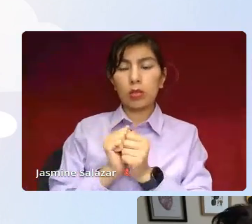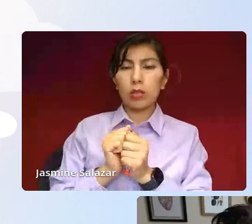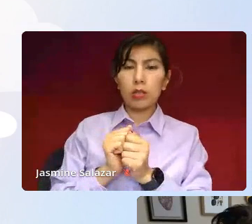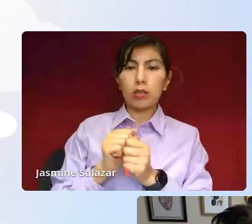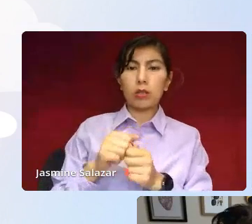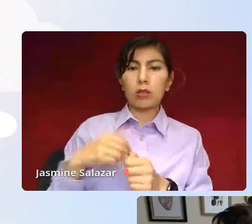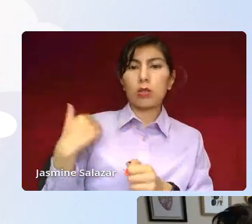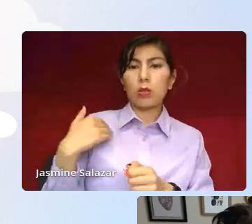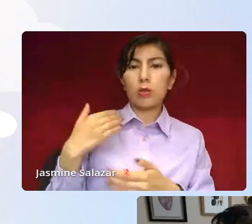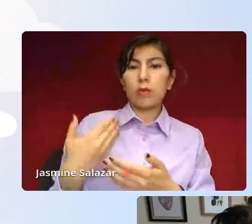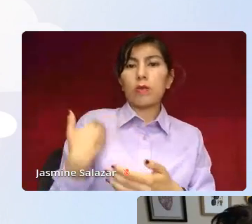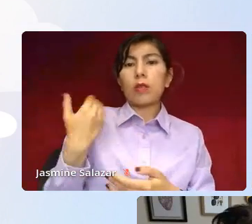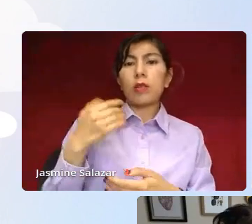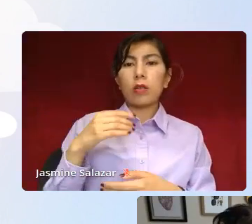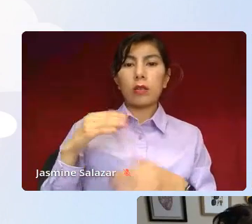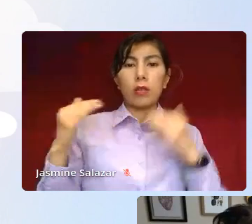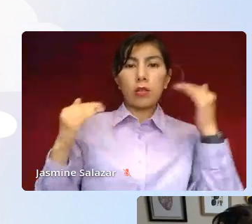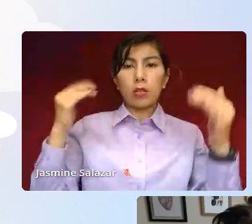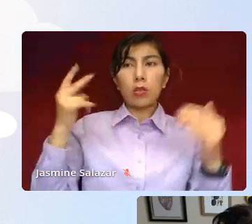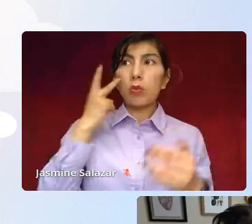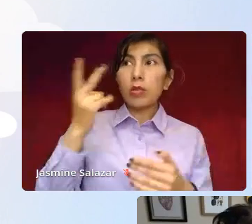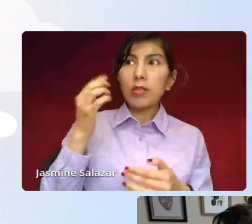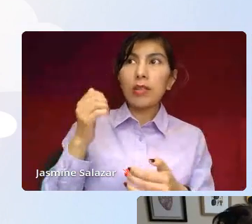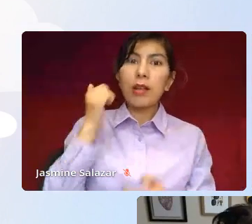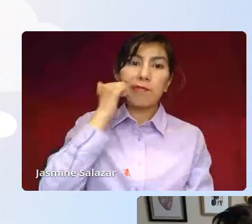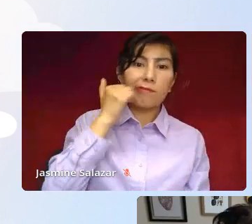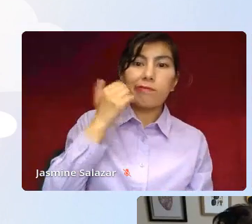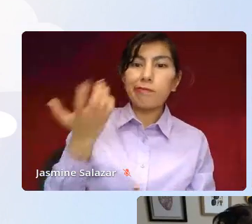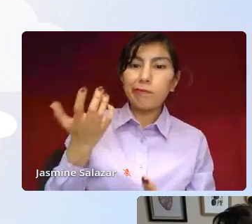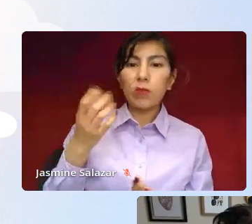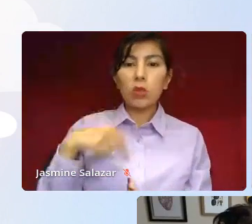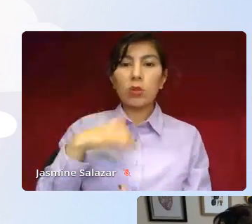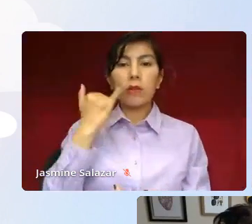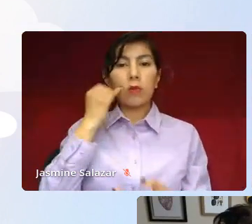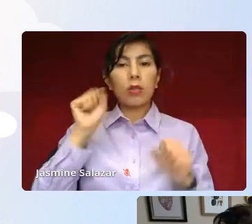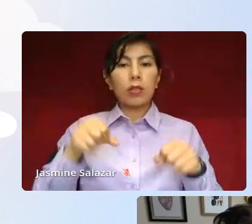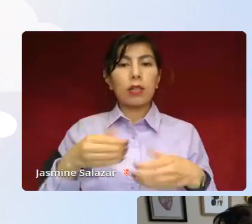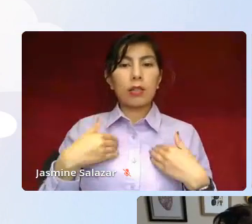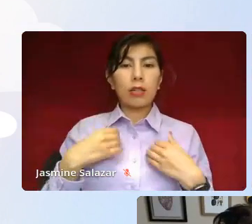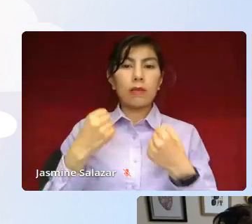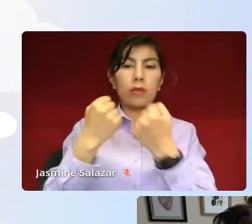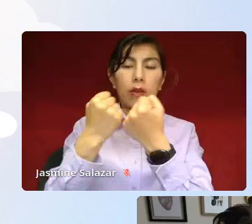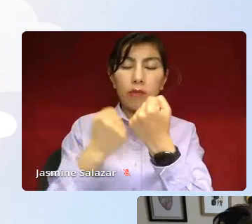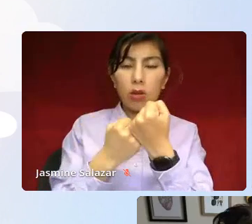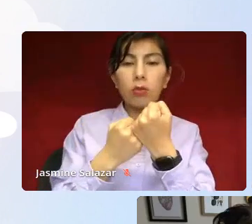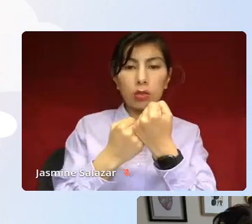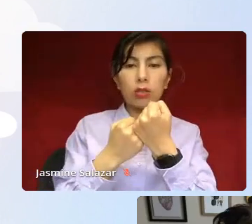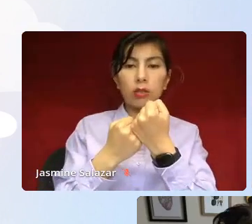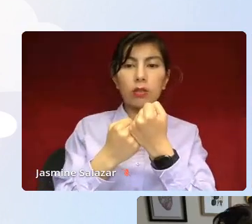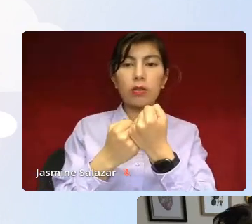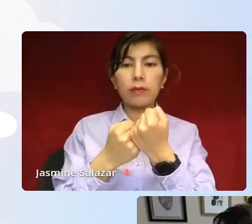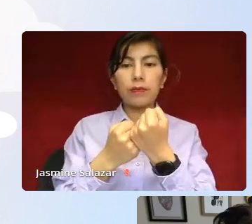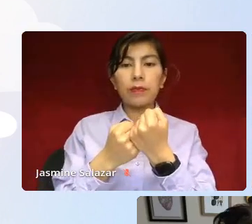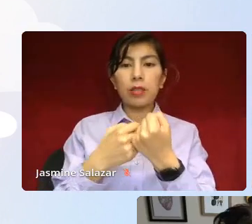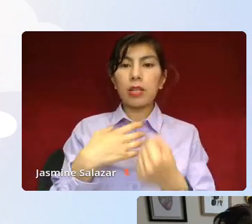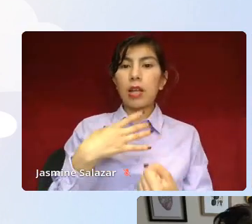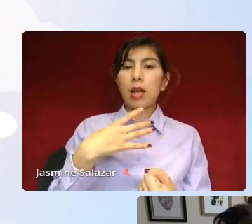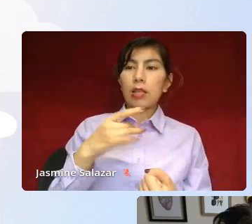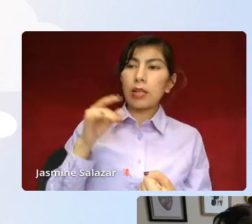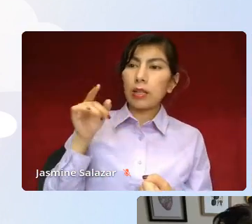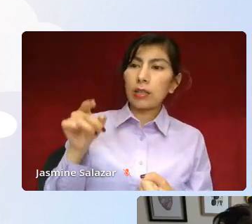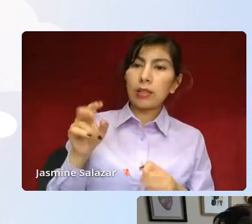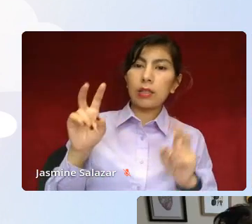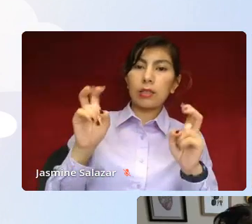daily basis. So if we could have that foundation of, I like this title,